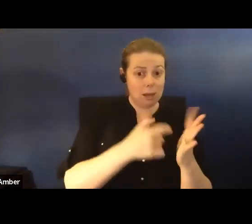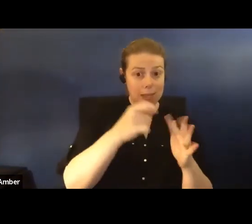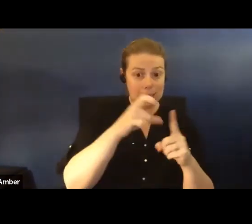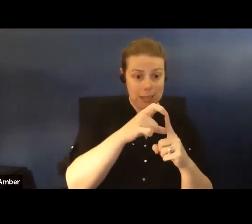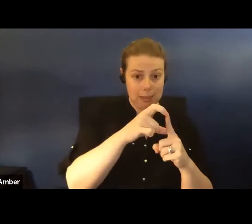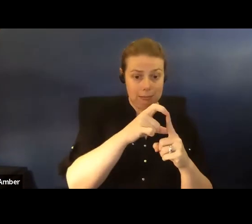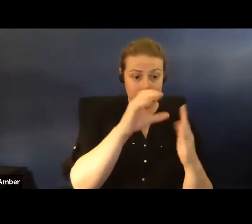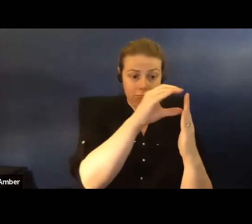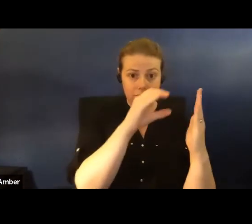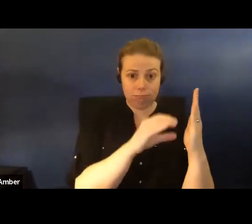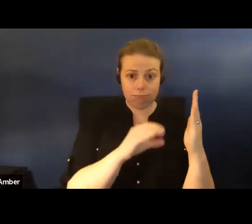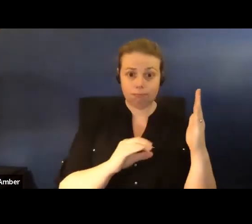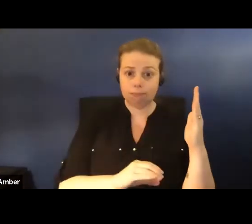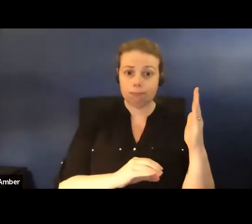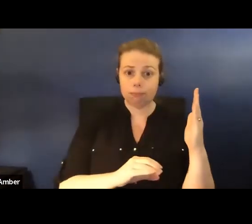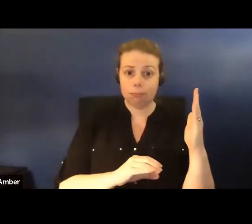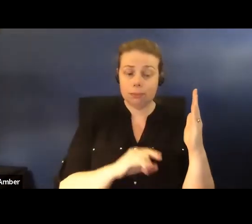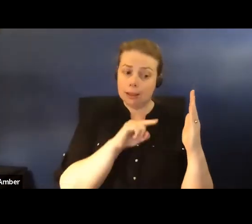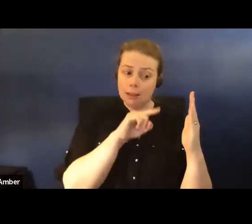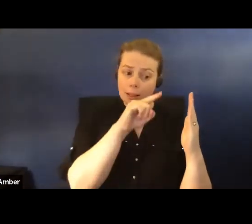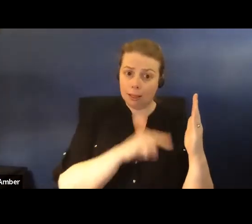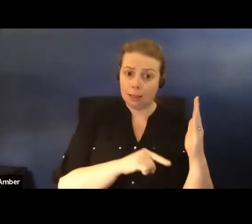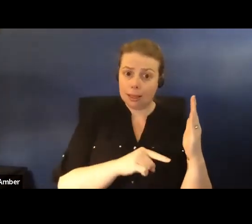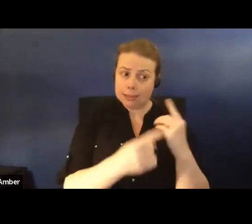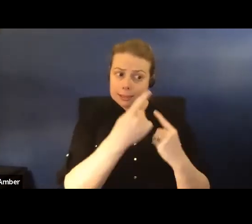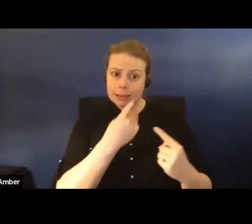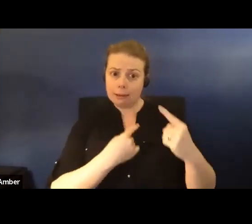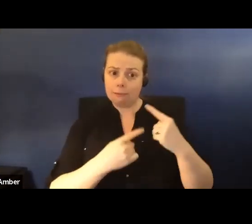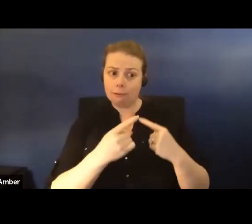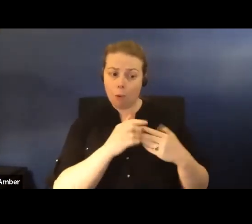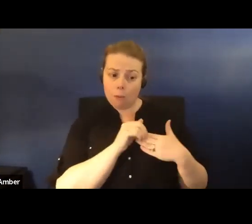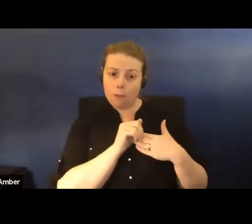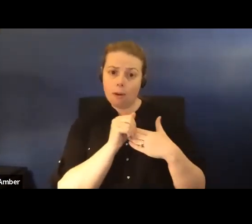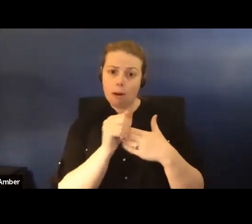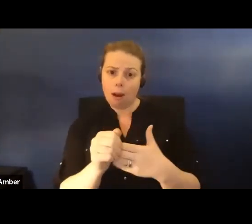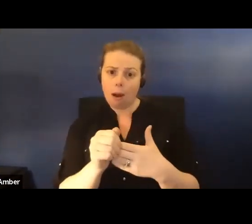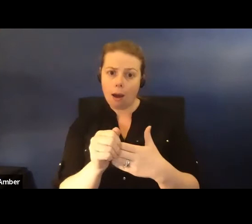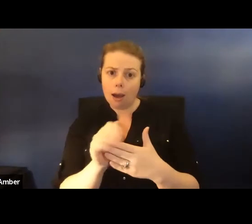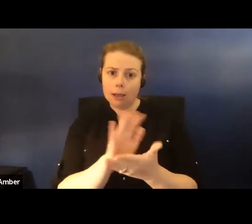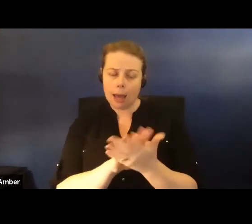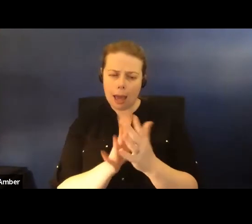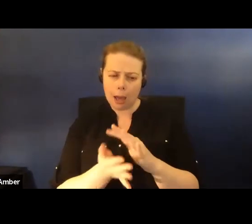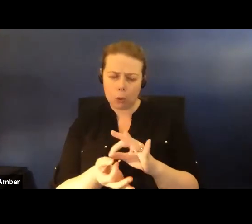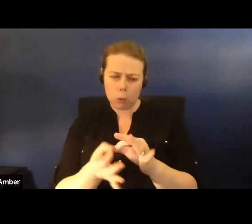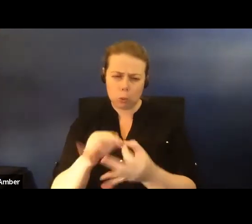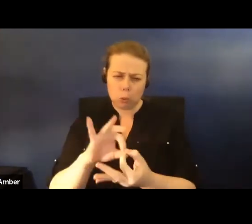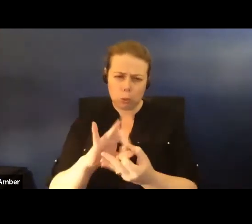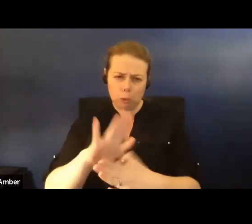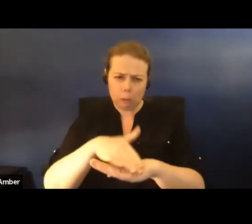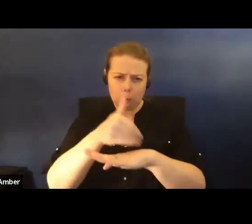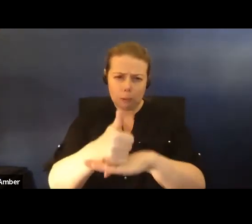articles inform and provide guidance on how to interpret and implement the